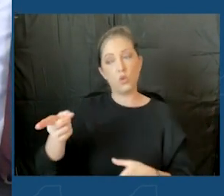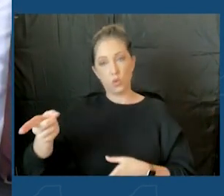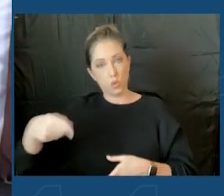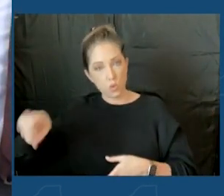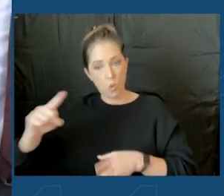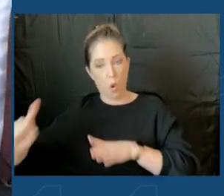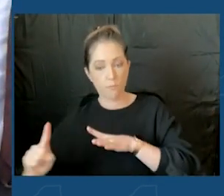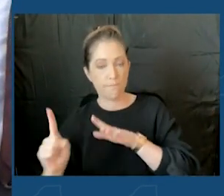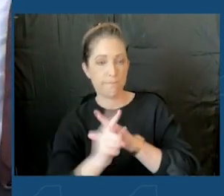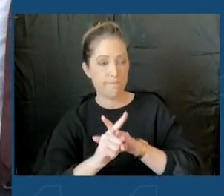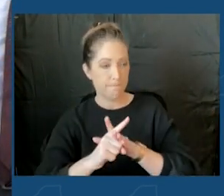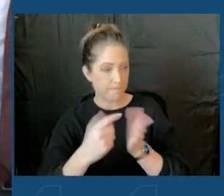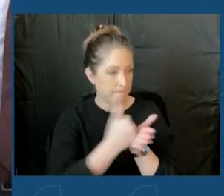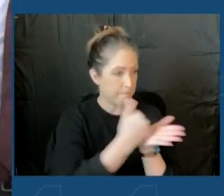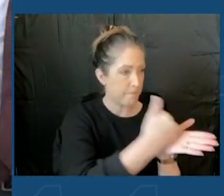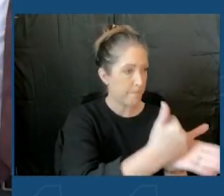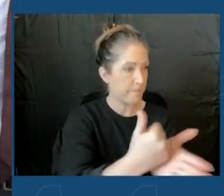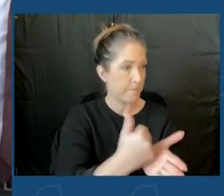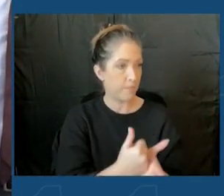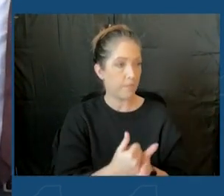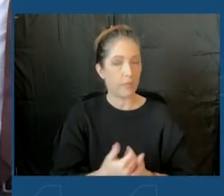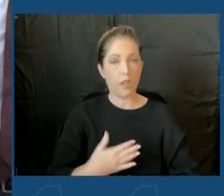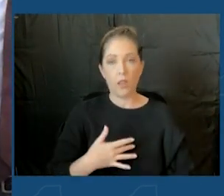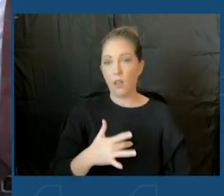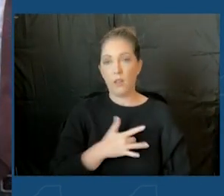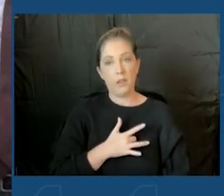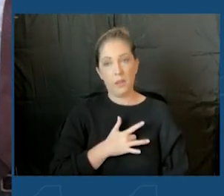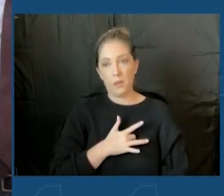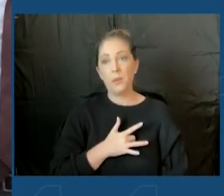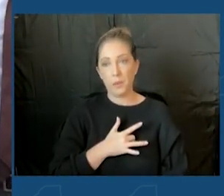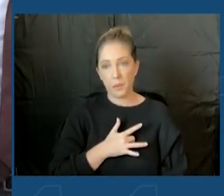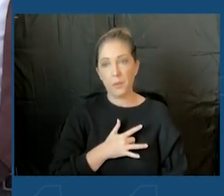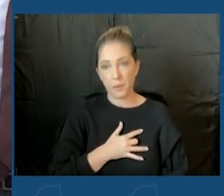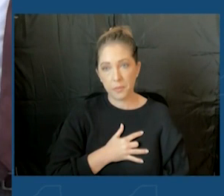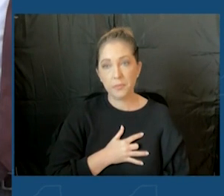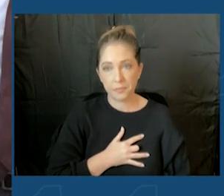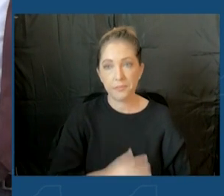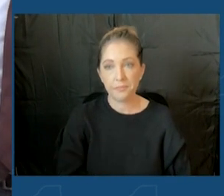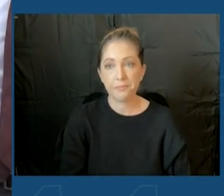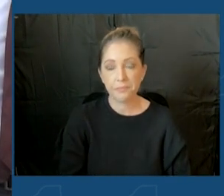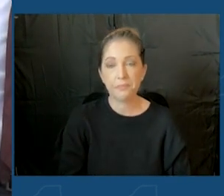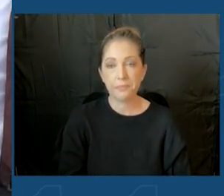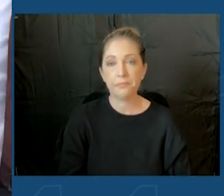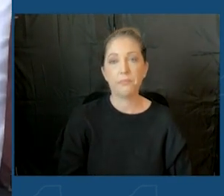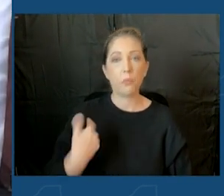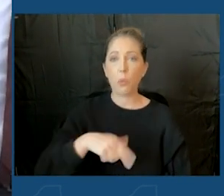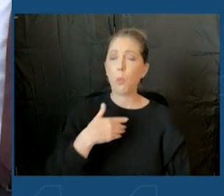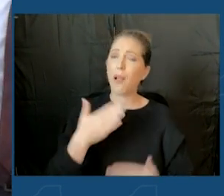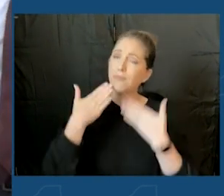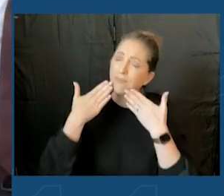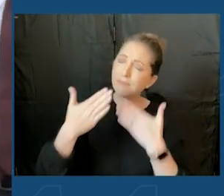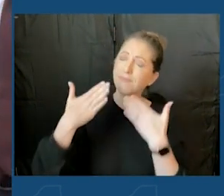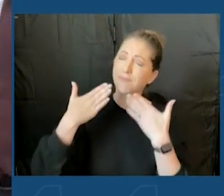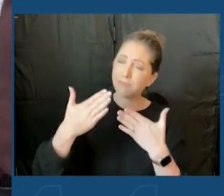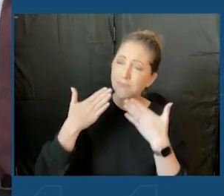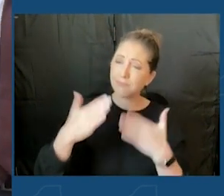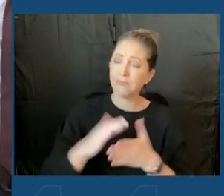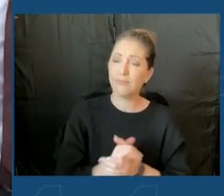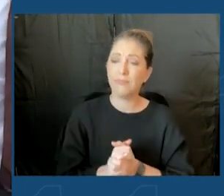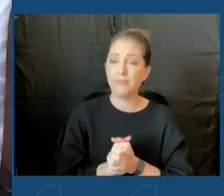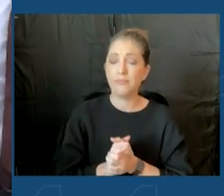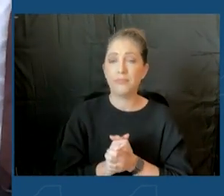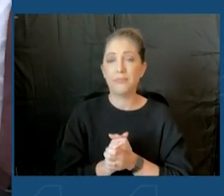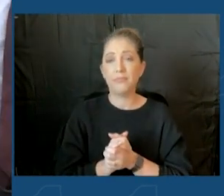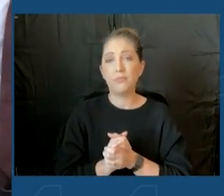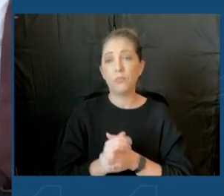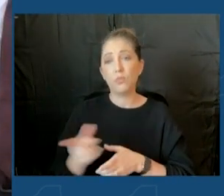well. And that just warms my heart. And we're forever grateful, for the aid you provided to passengers